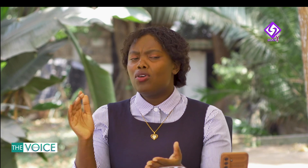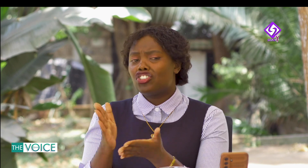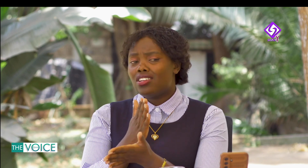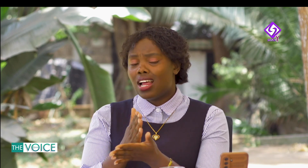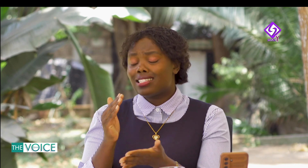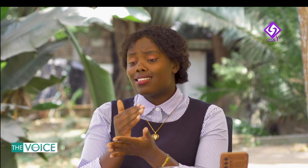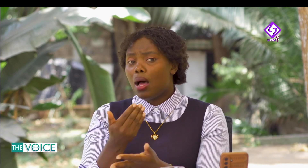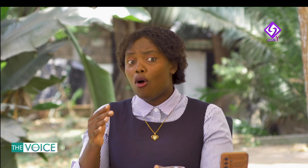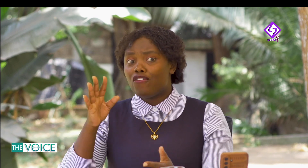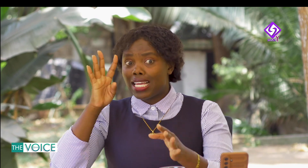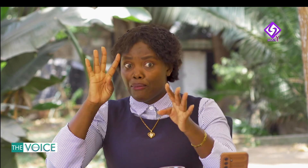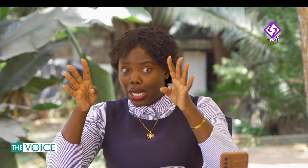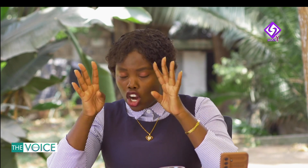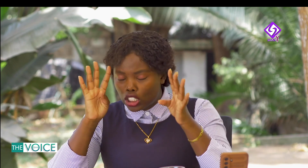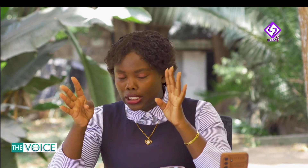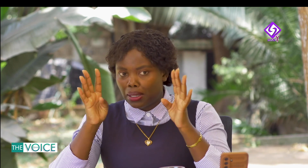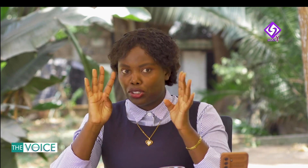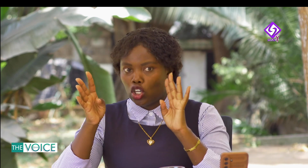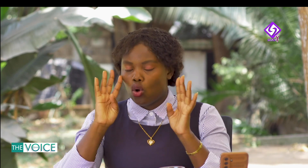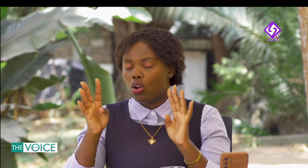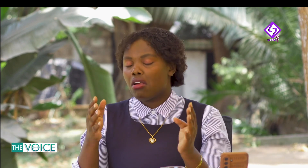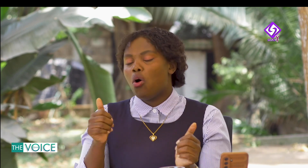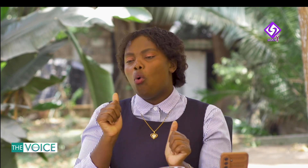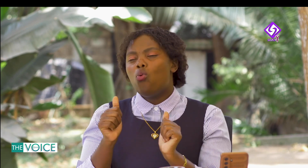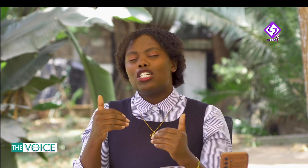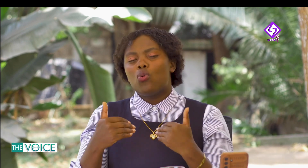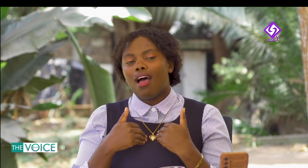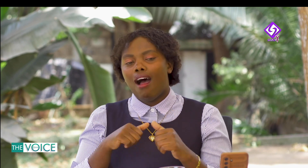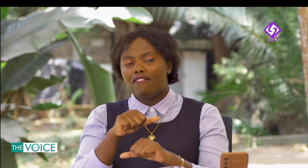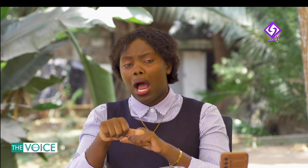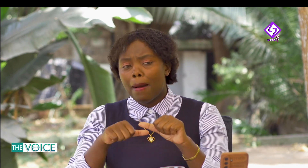welcoming. So can you share some of the